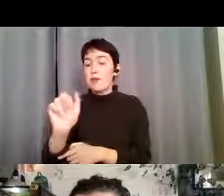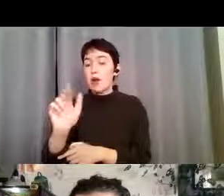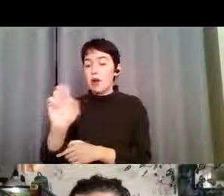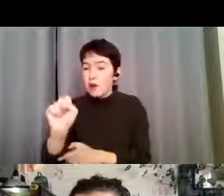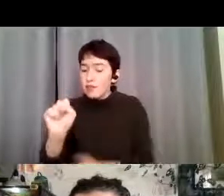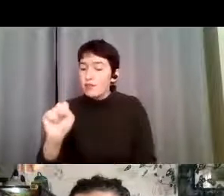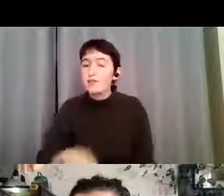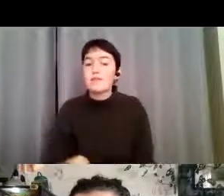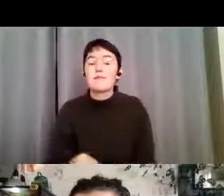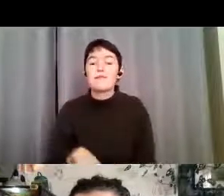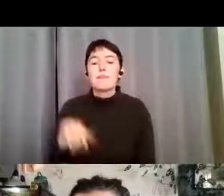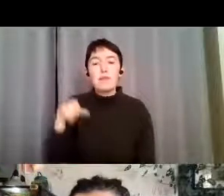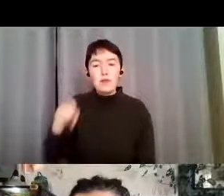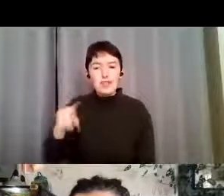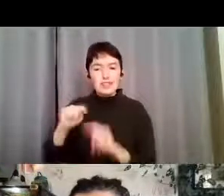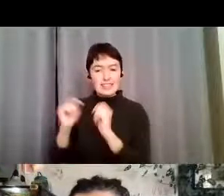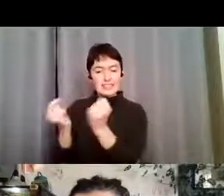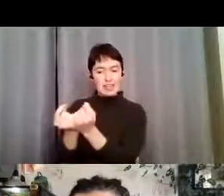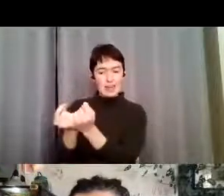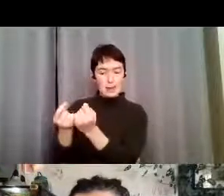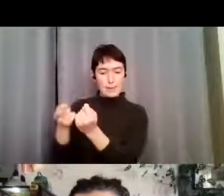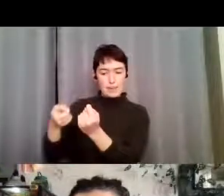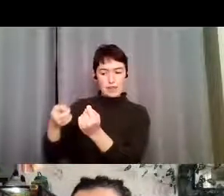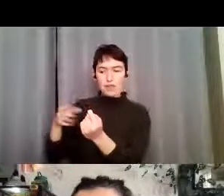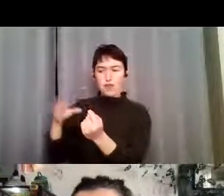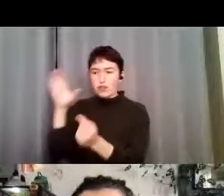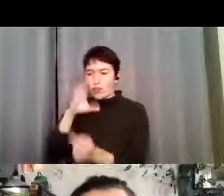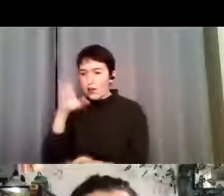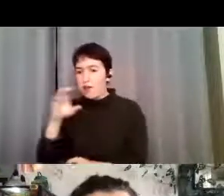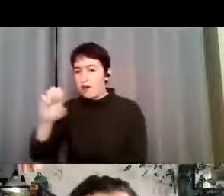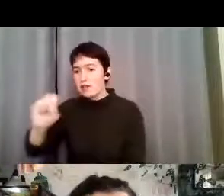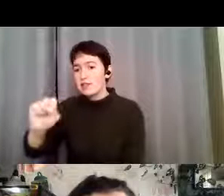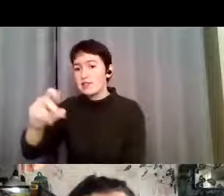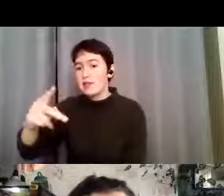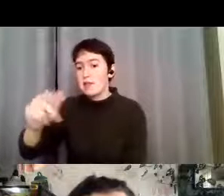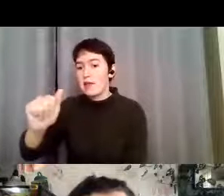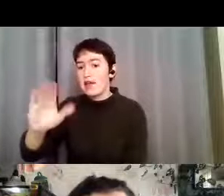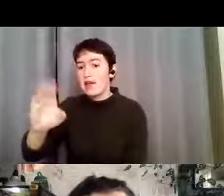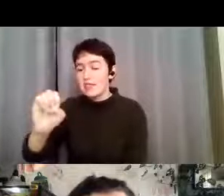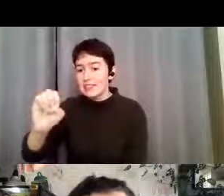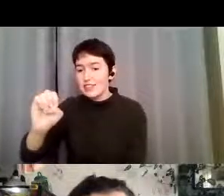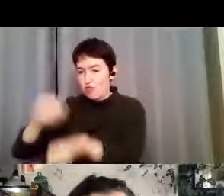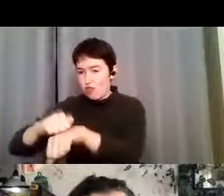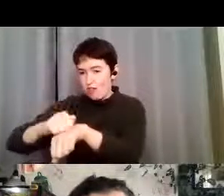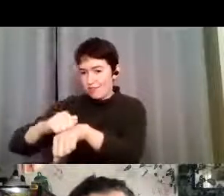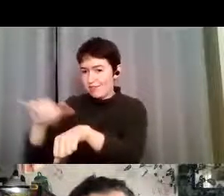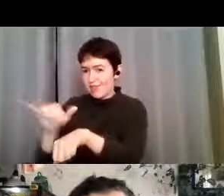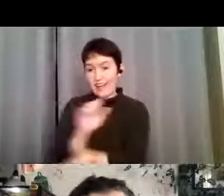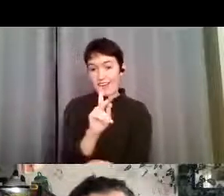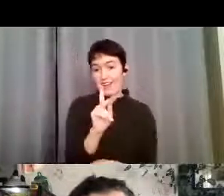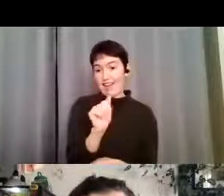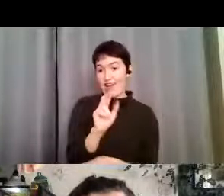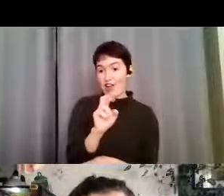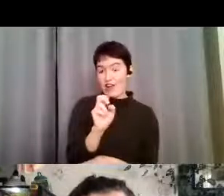is out there on the ice looking for space rocks, like the one that Karen looks at in her lab. But planetary